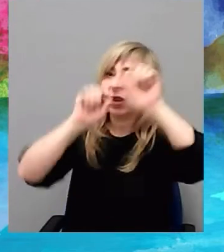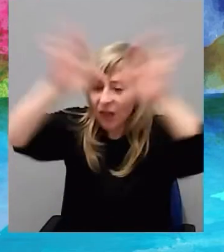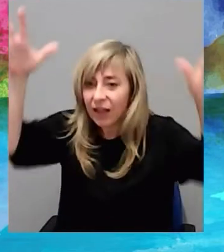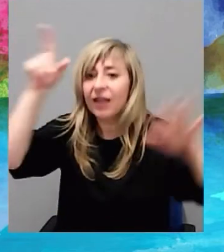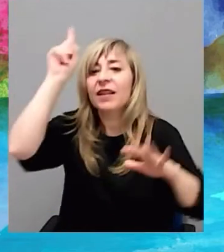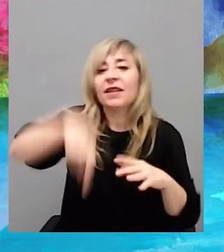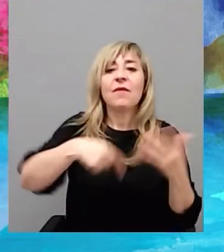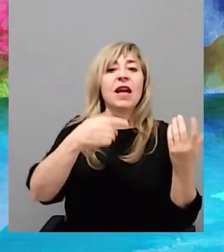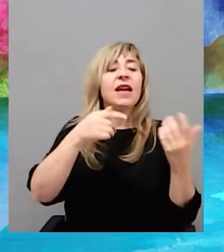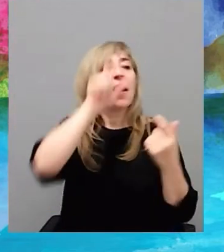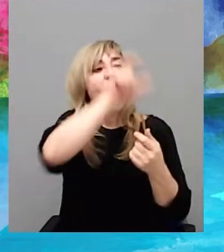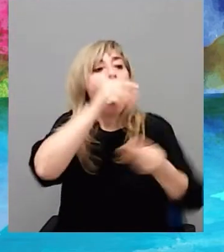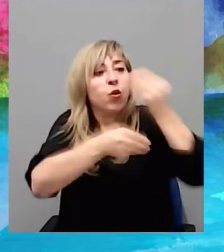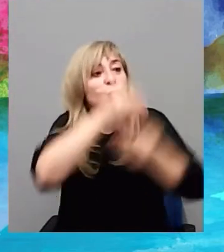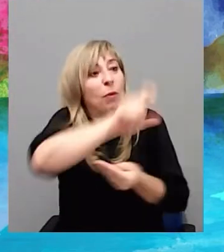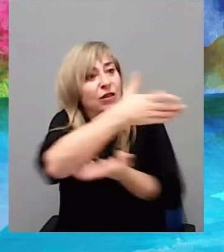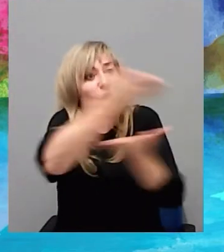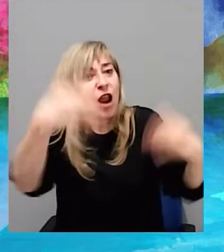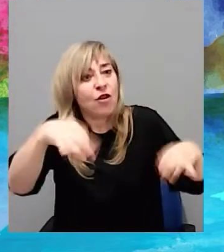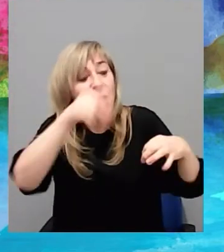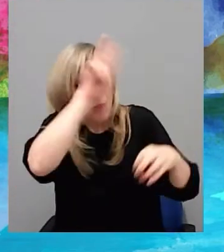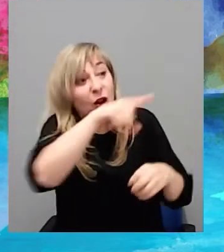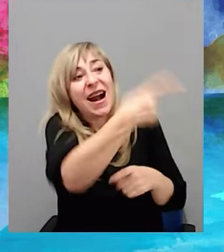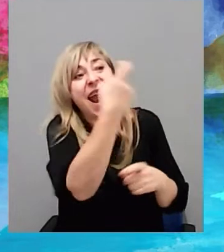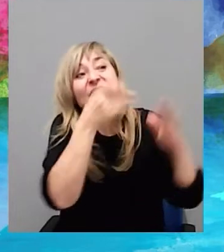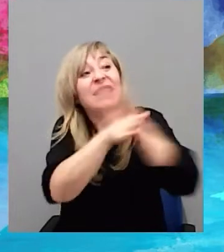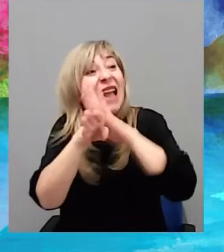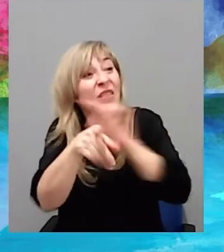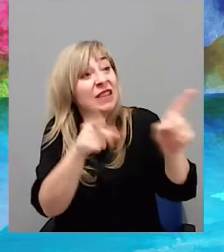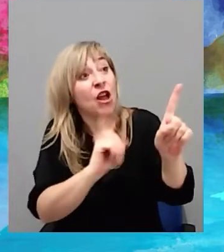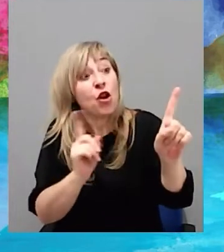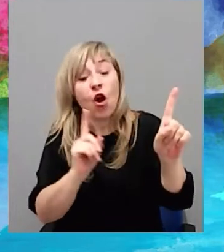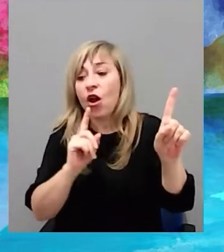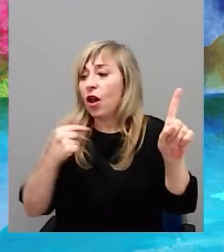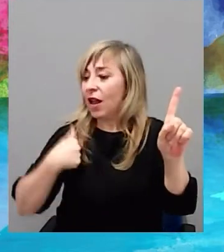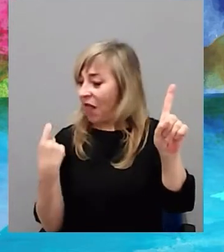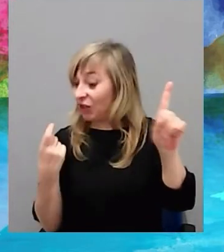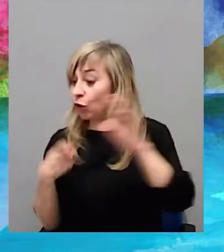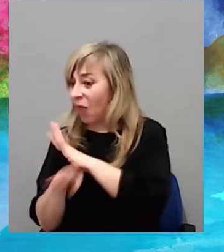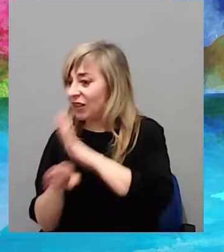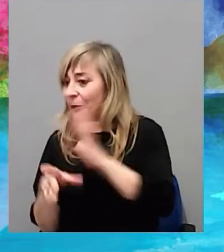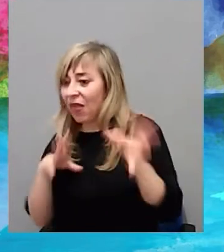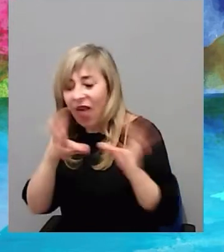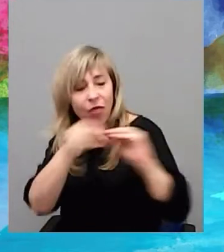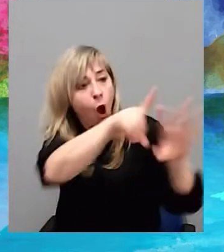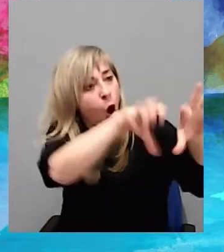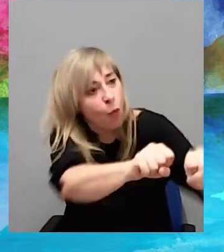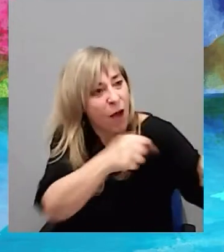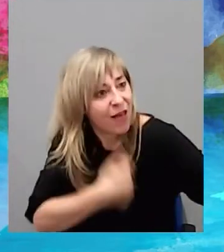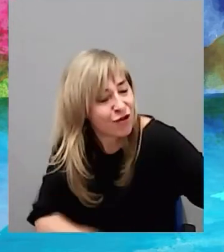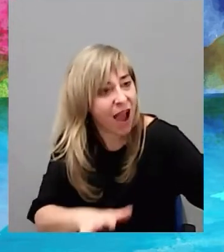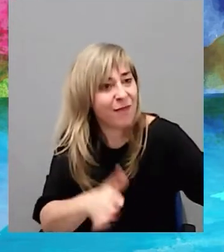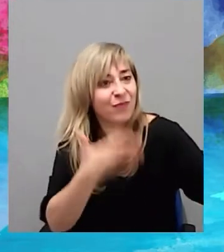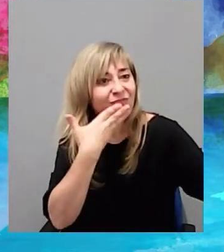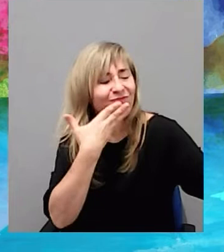because they're being used by people who may not need those resources. So we have to address all of these problems to strike